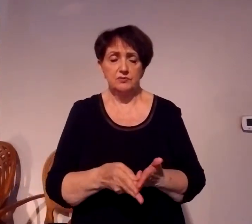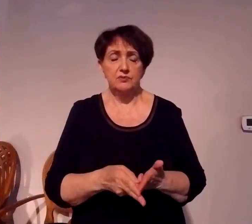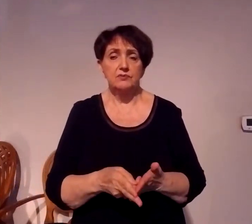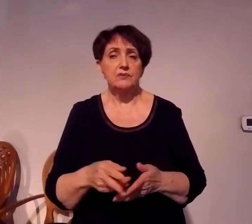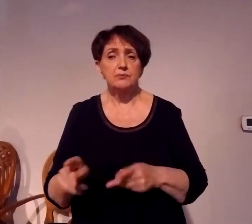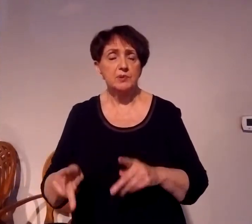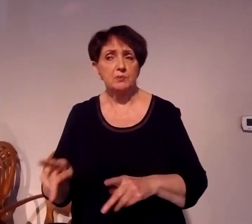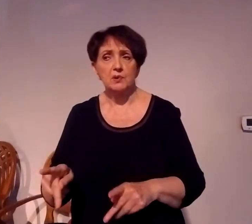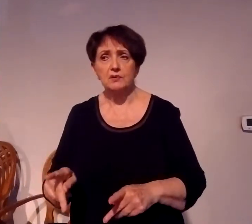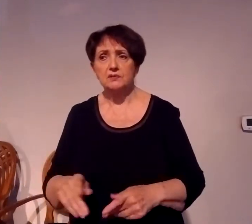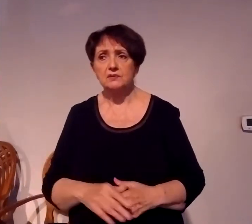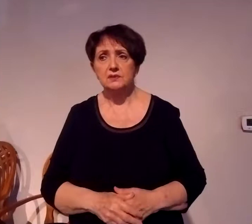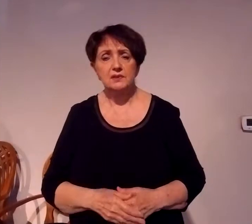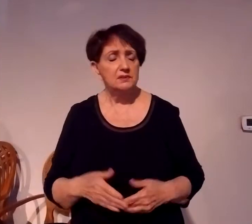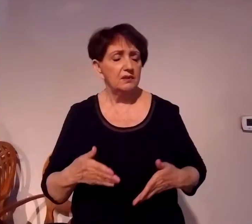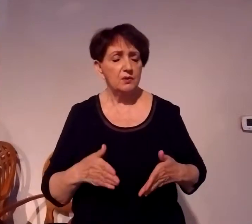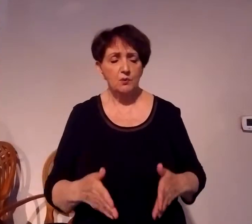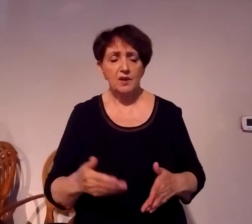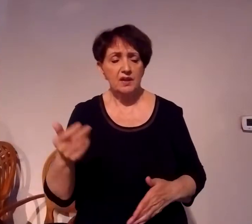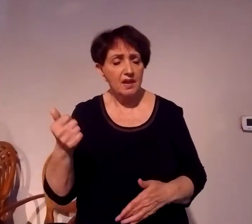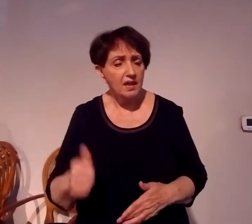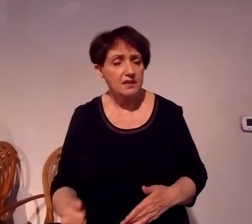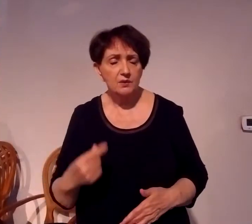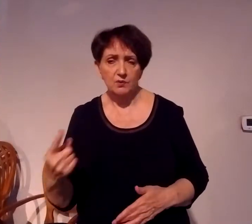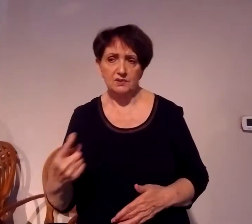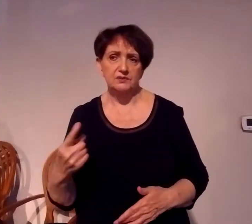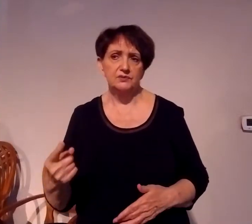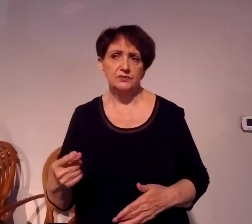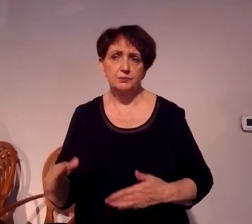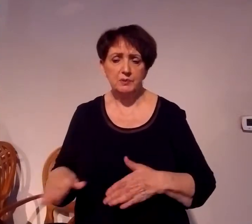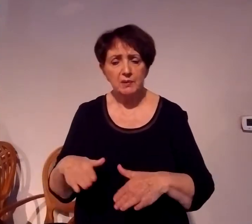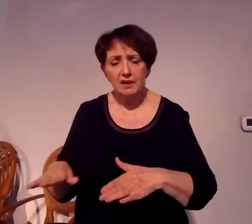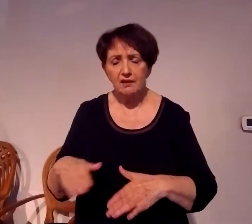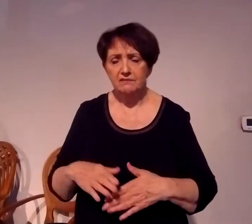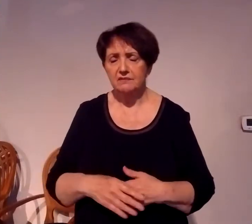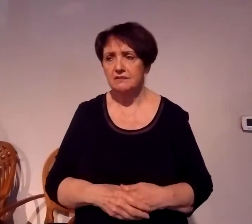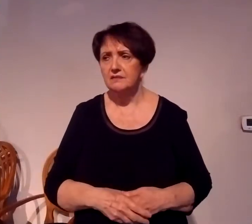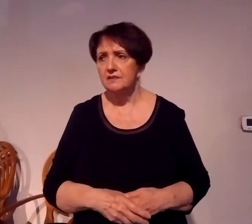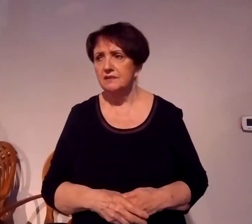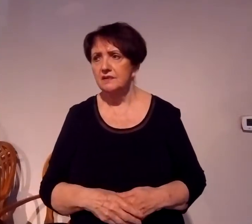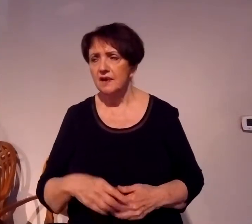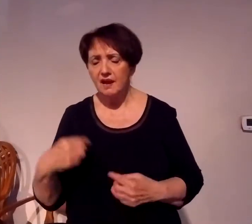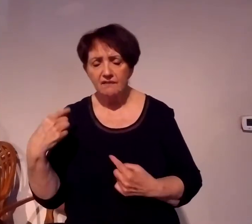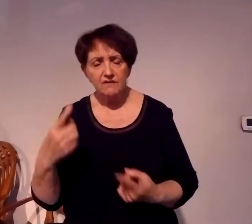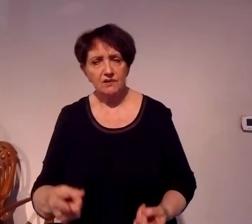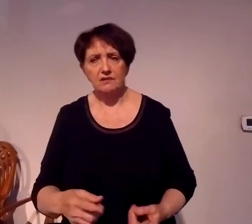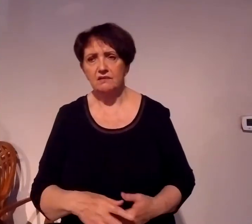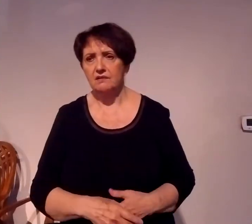any person should be treated, ever.